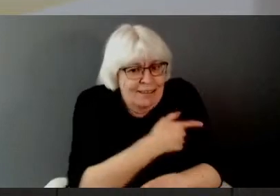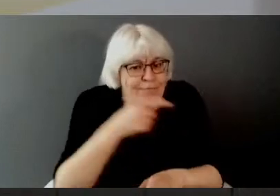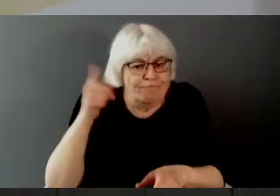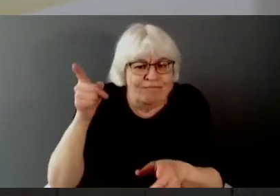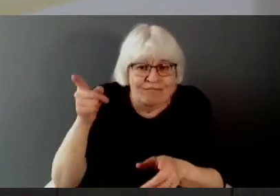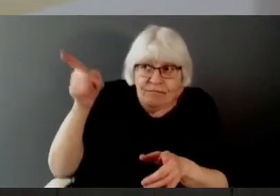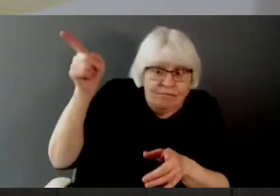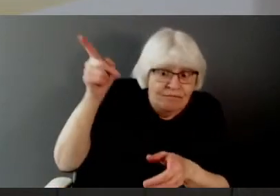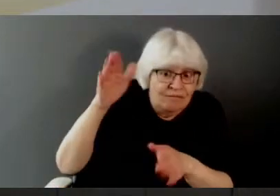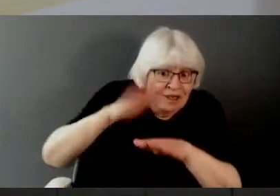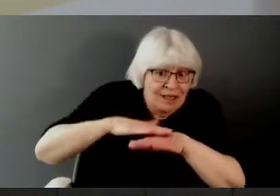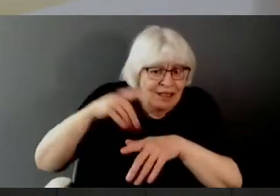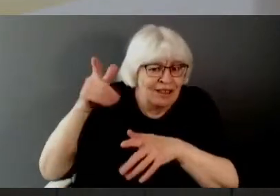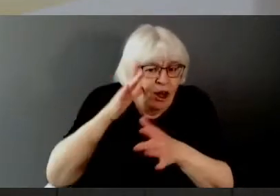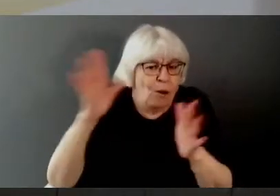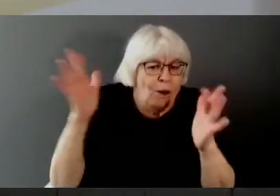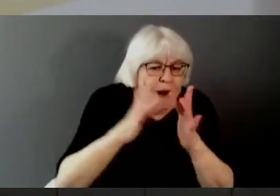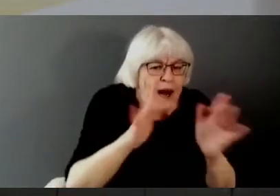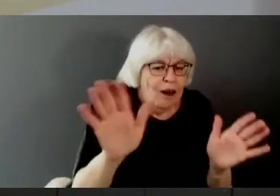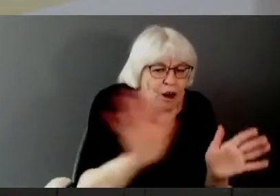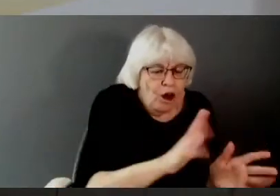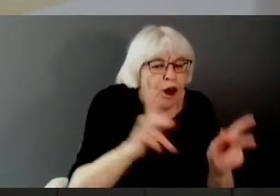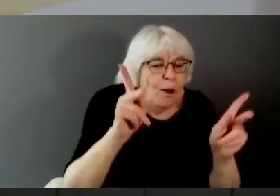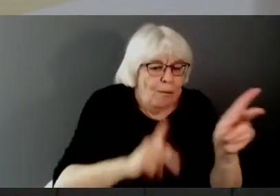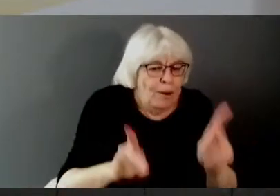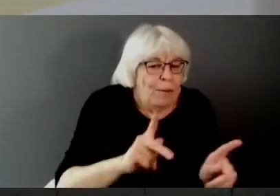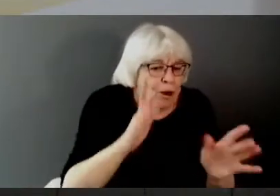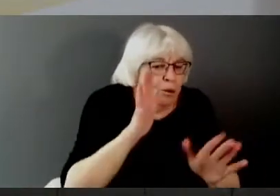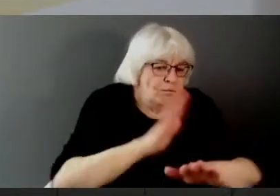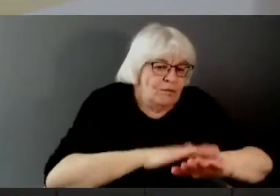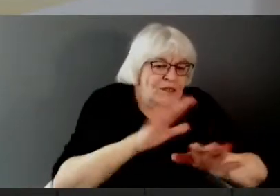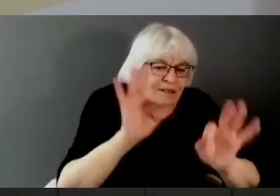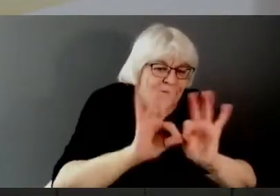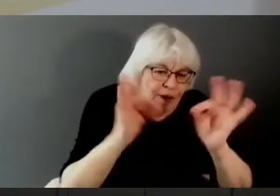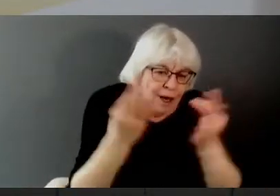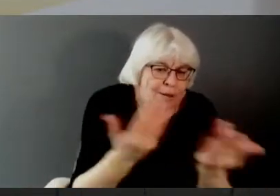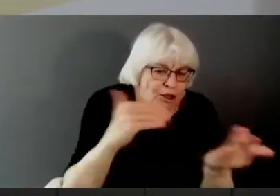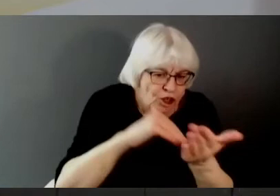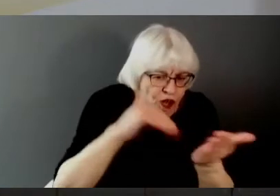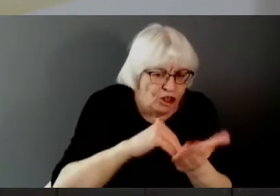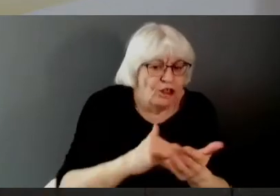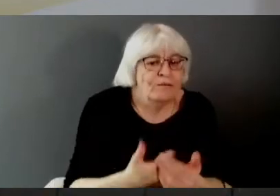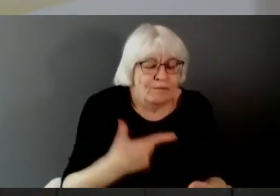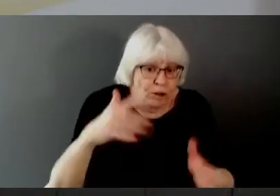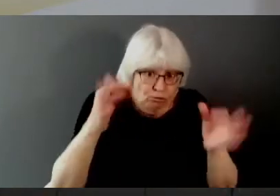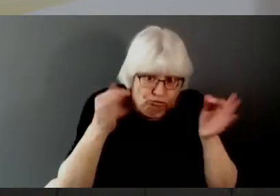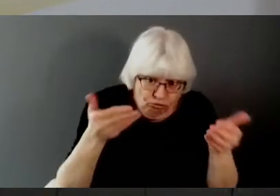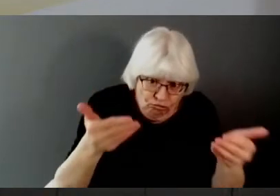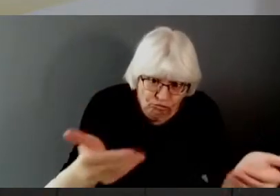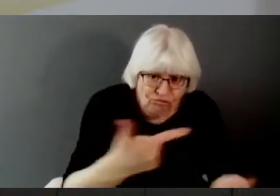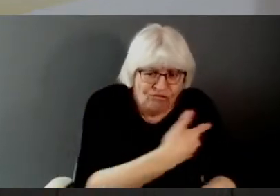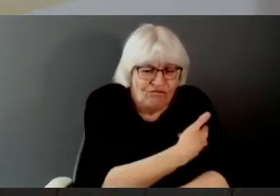healthcare provider, and we'll be providing that additional information as well to our providers.